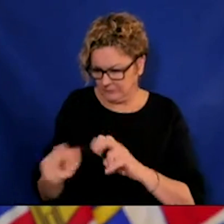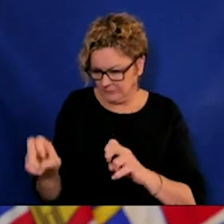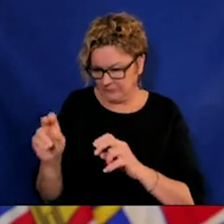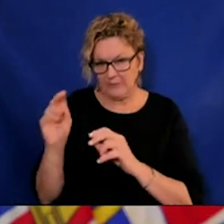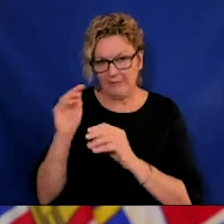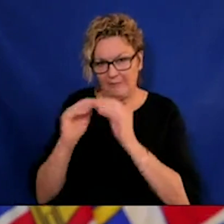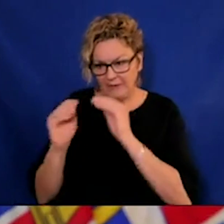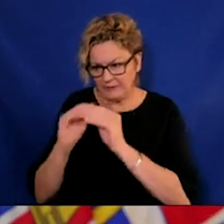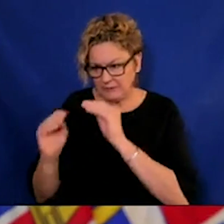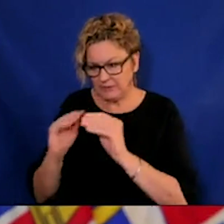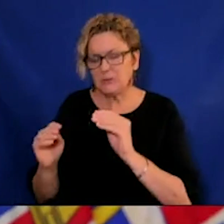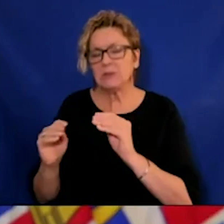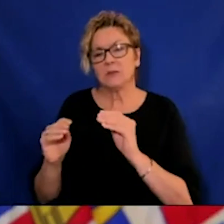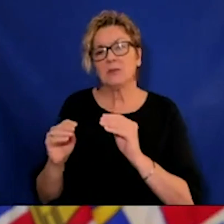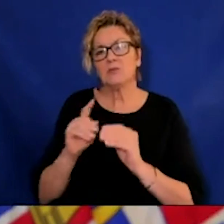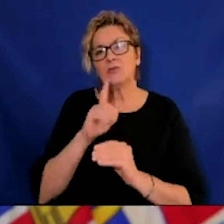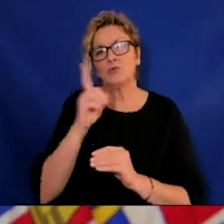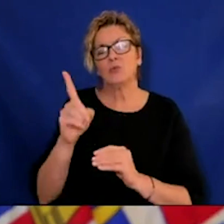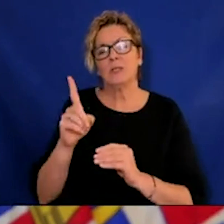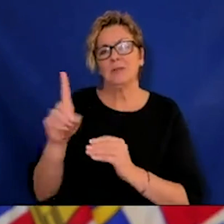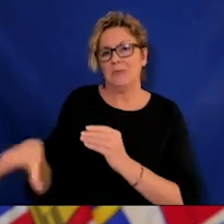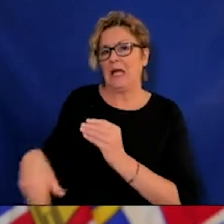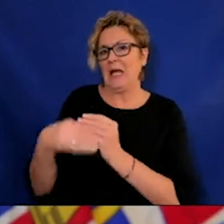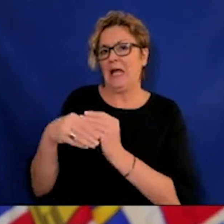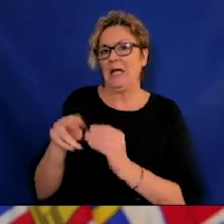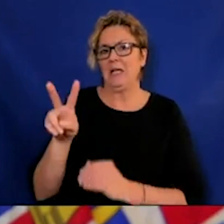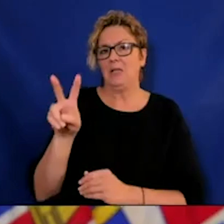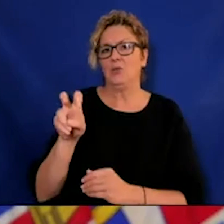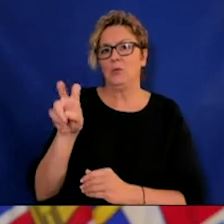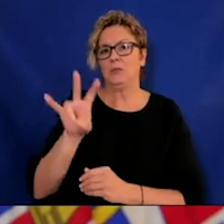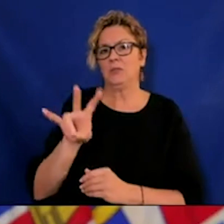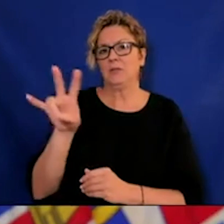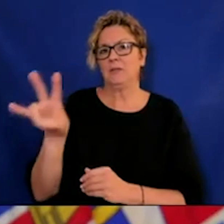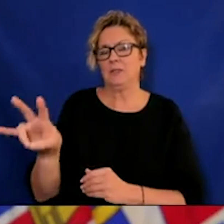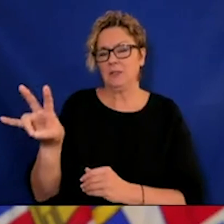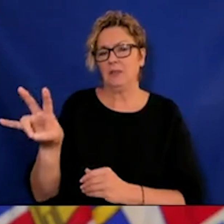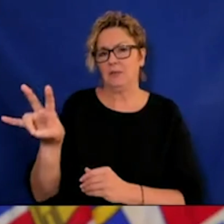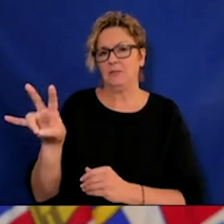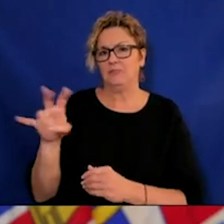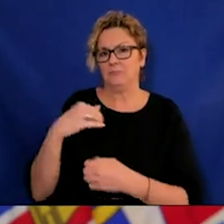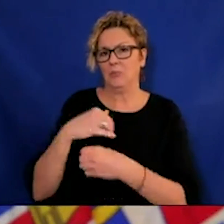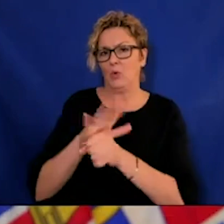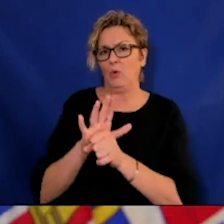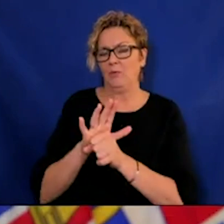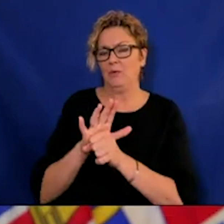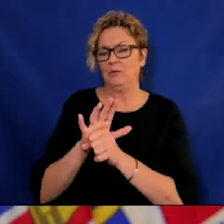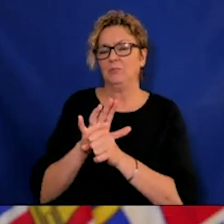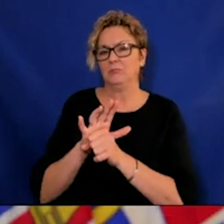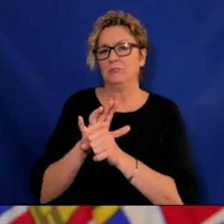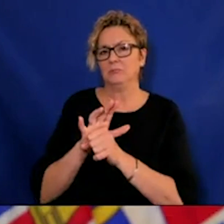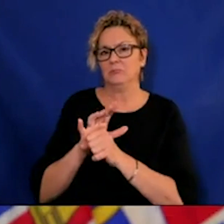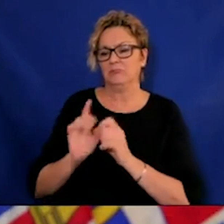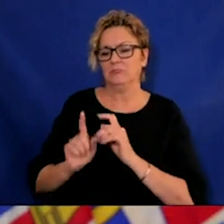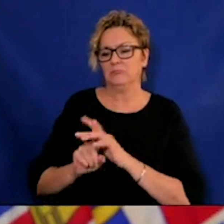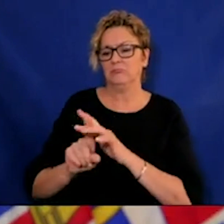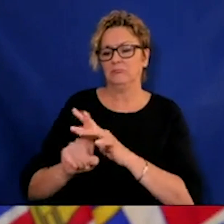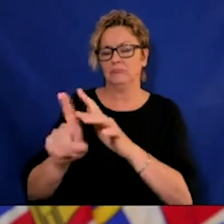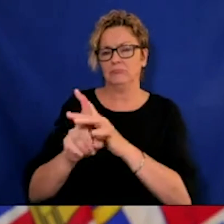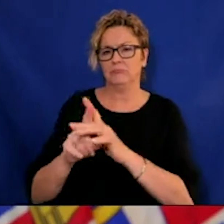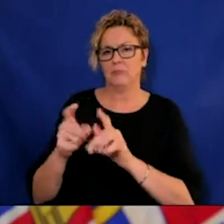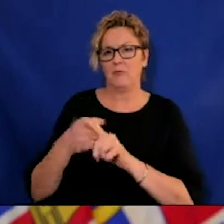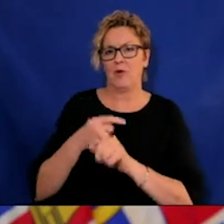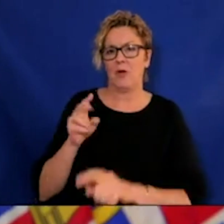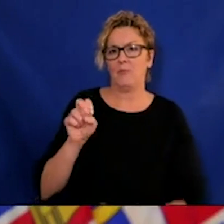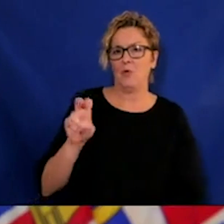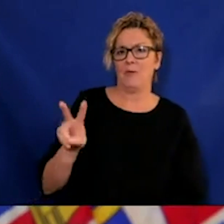So there are an additional 277 historical cases that were added to the database between